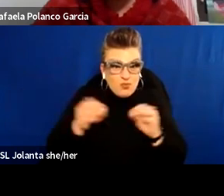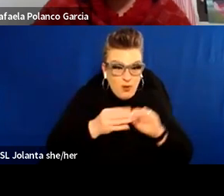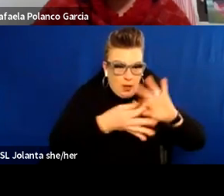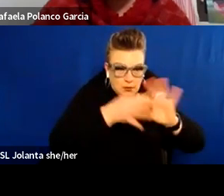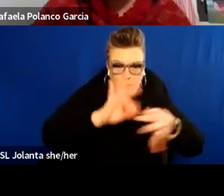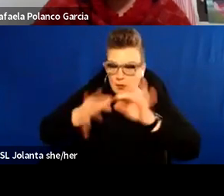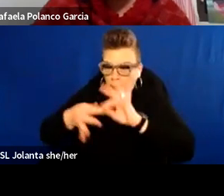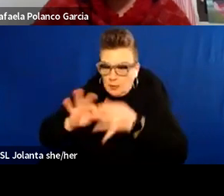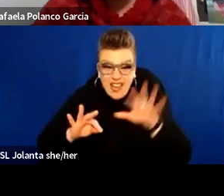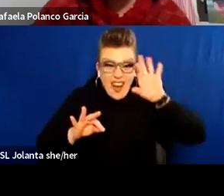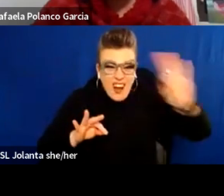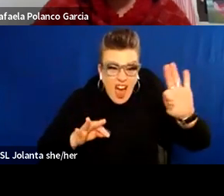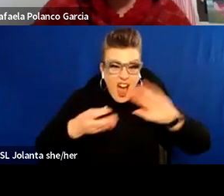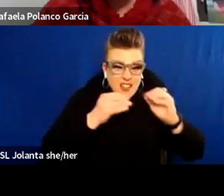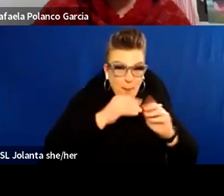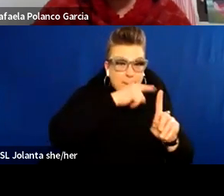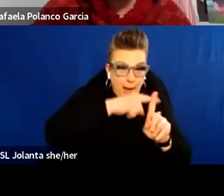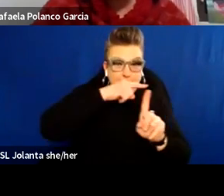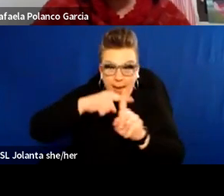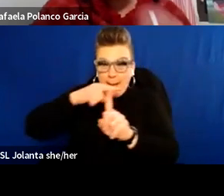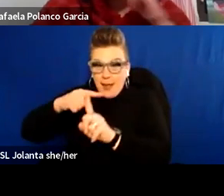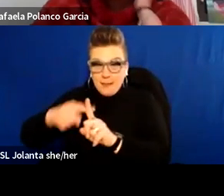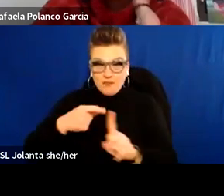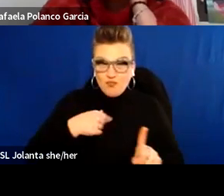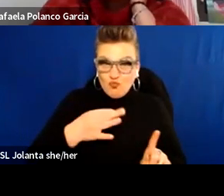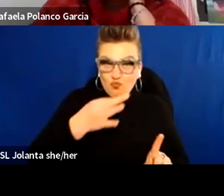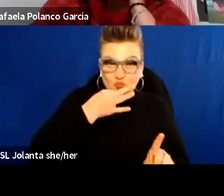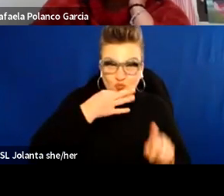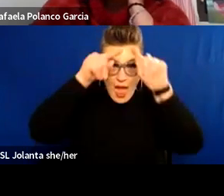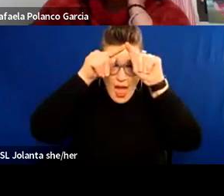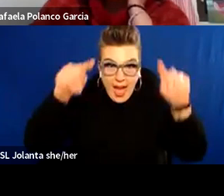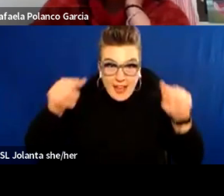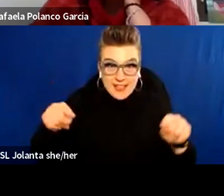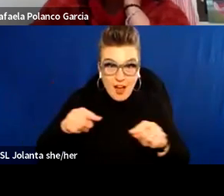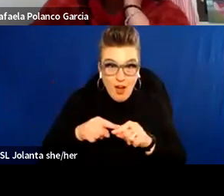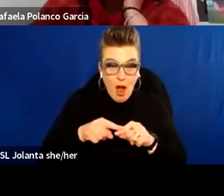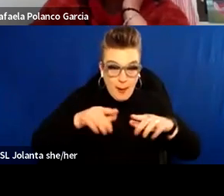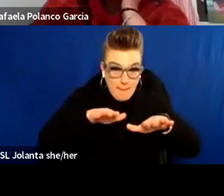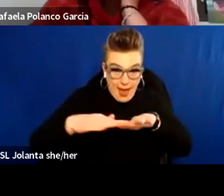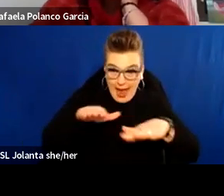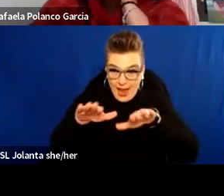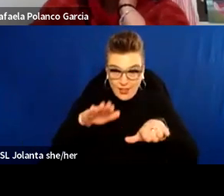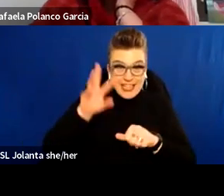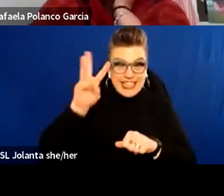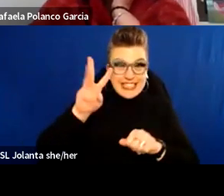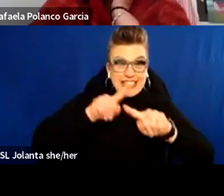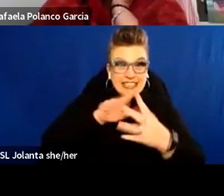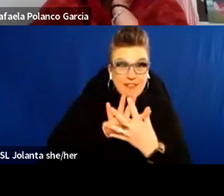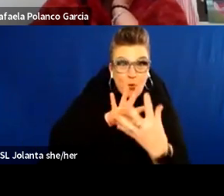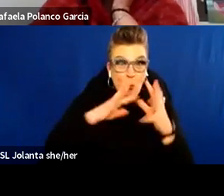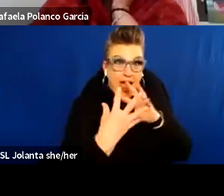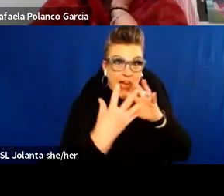i can also make a hexagon with pattern blocks in six different ways